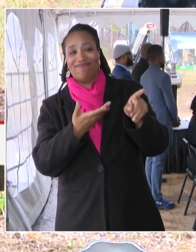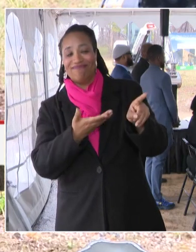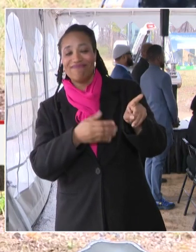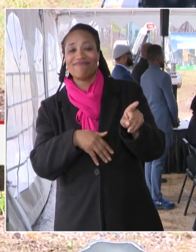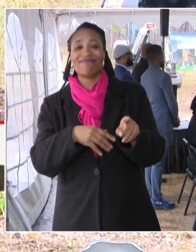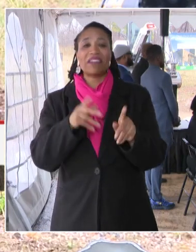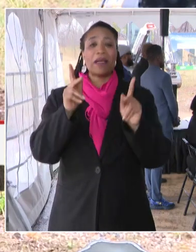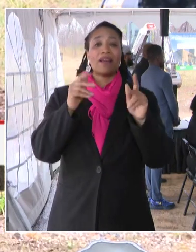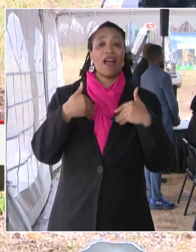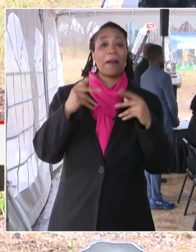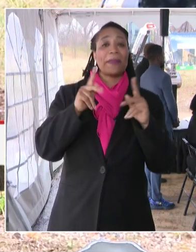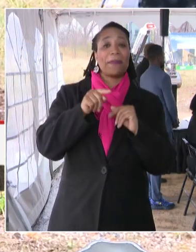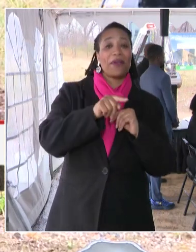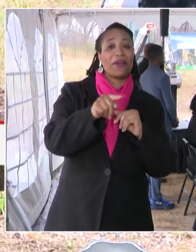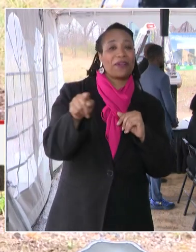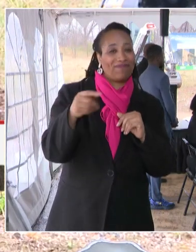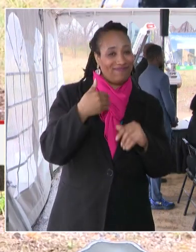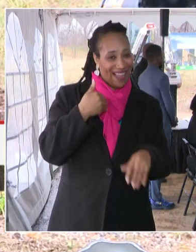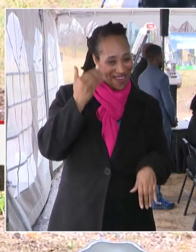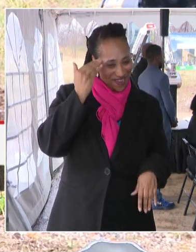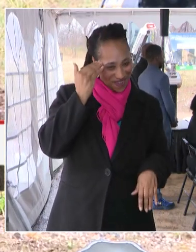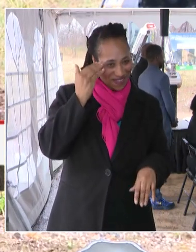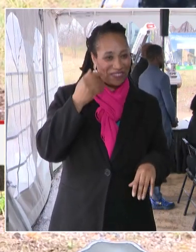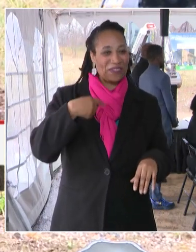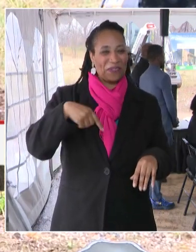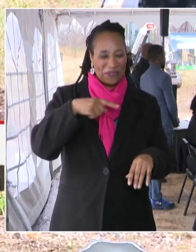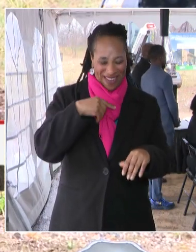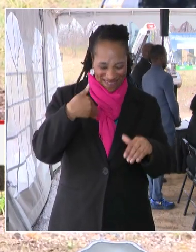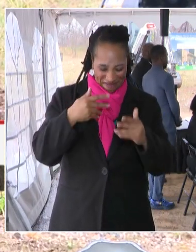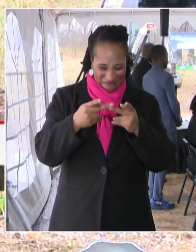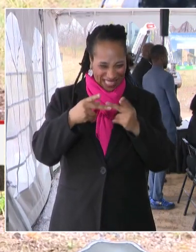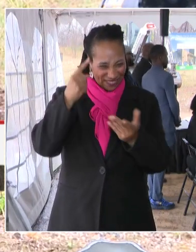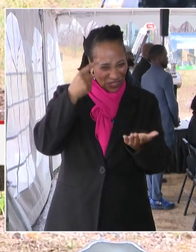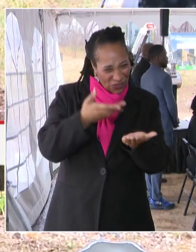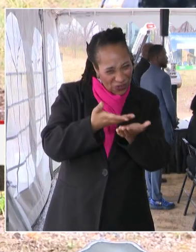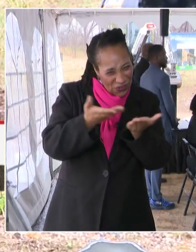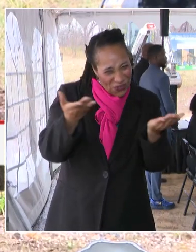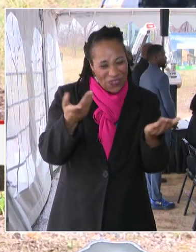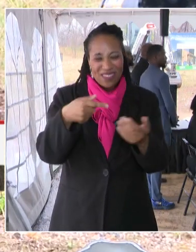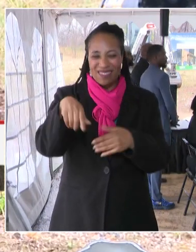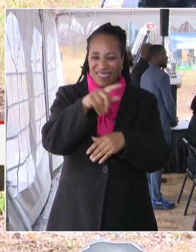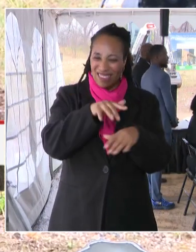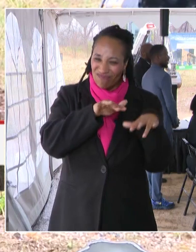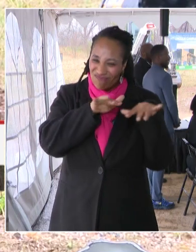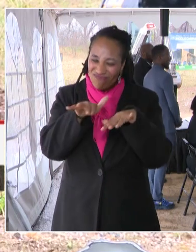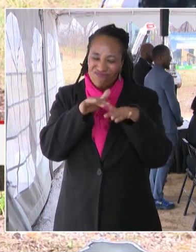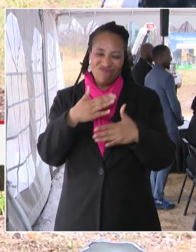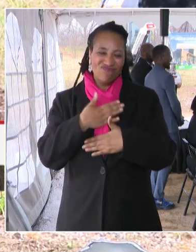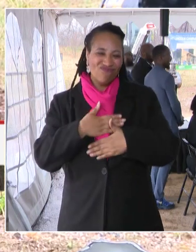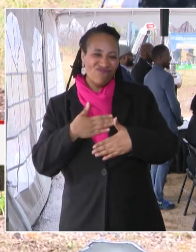our sports enthusiasts, we're going to resurface our tennis courts.